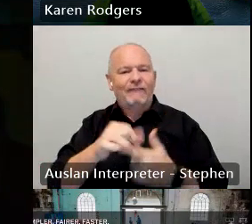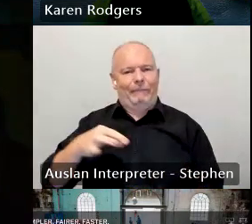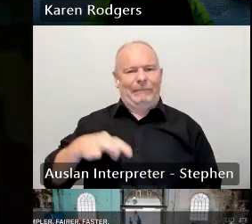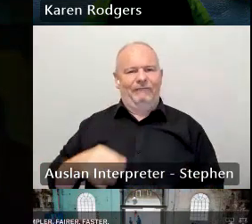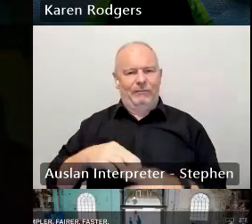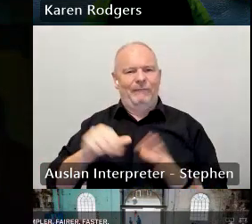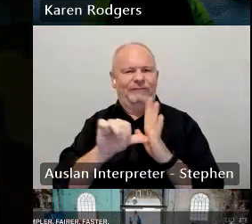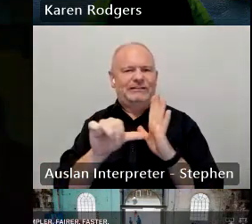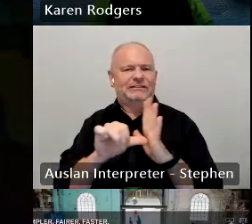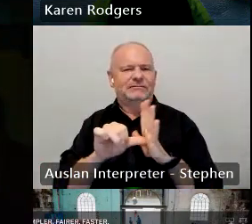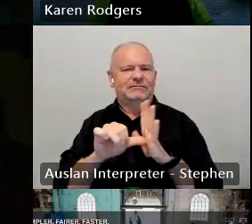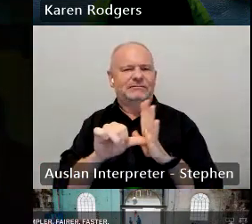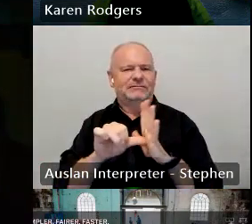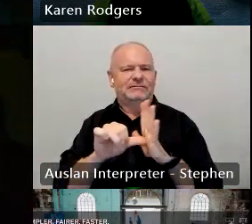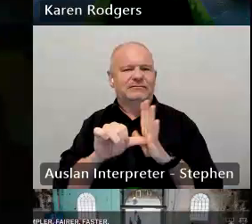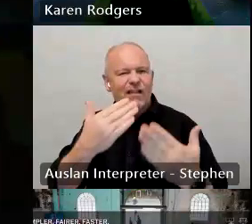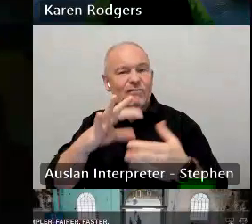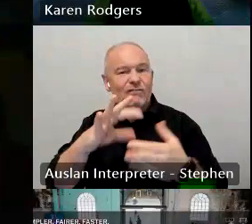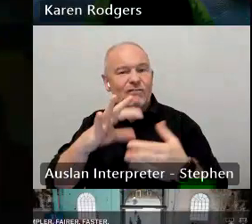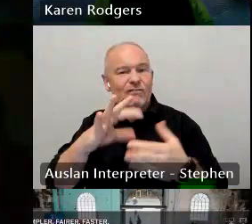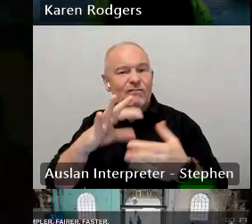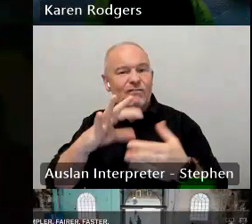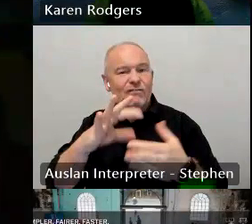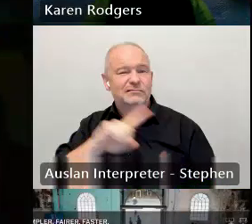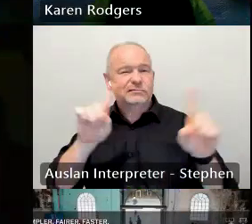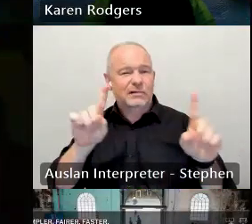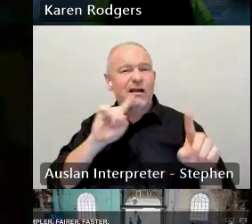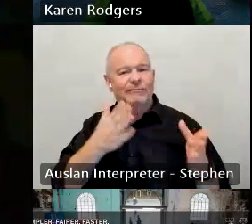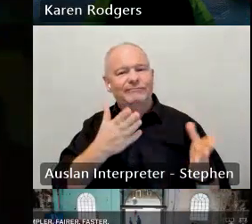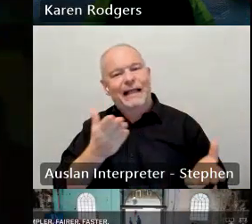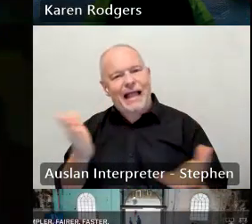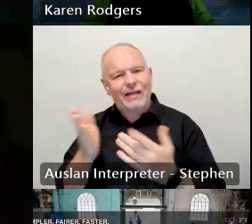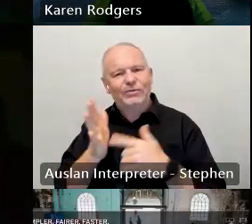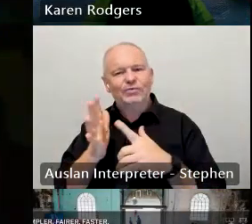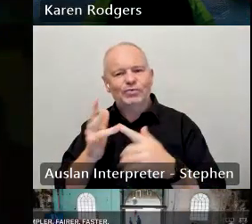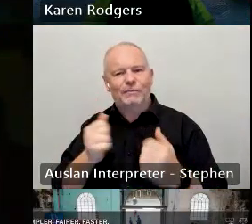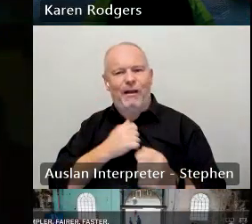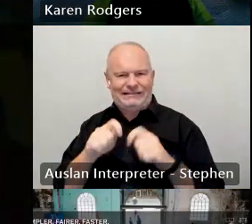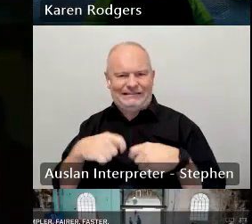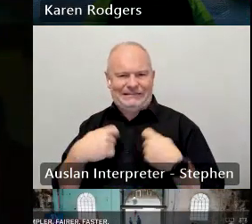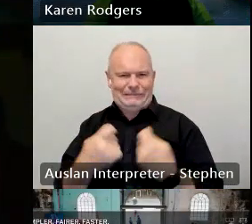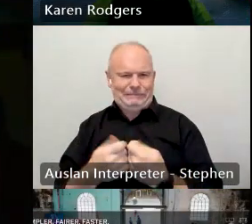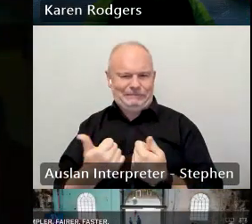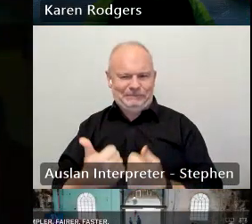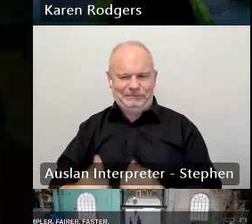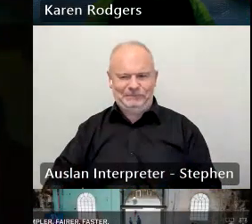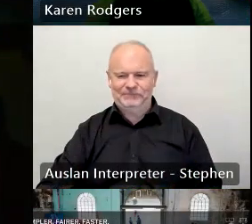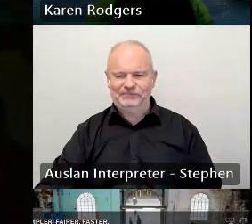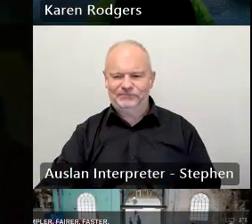programs. I thank you for joining us today, and I will now hand you over to my team.